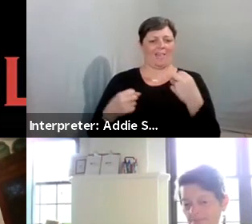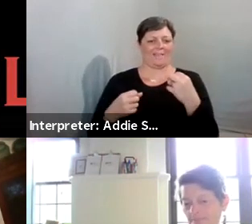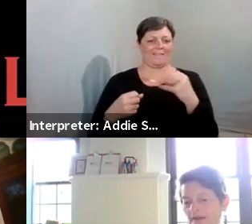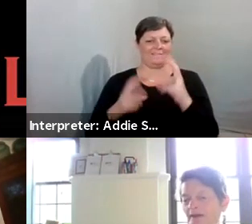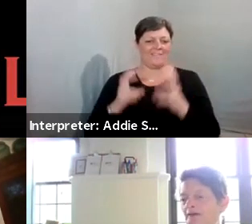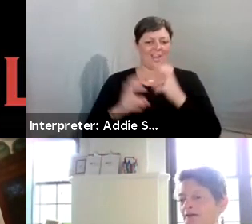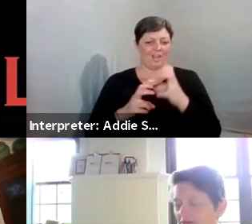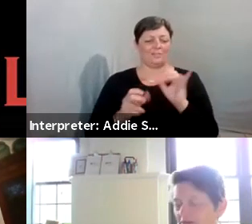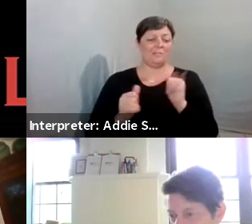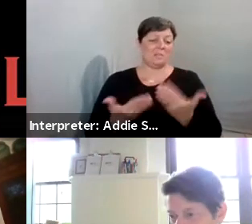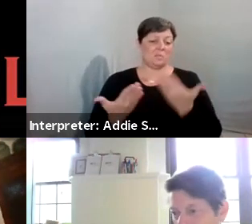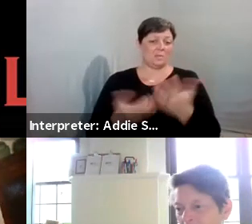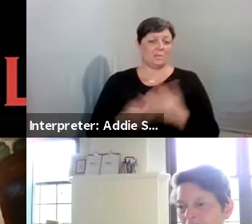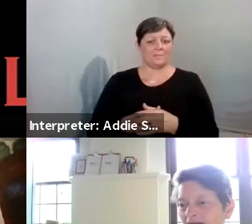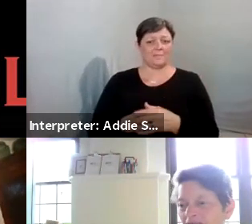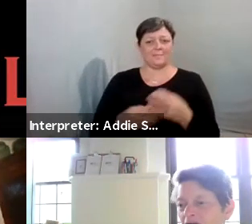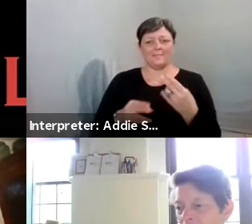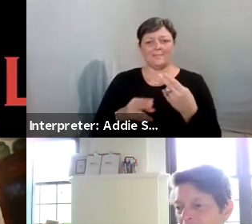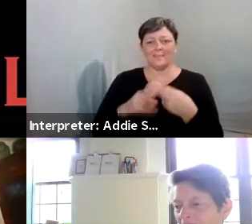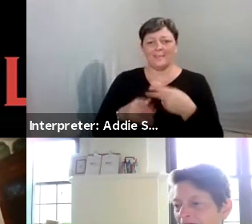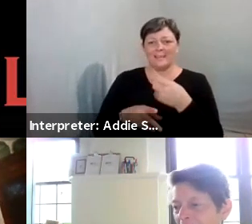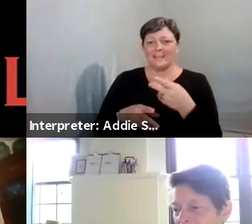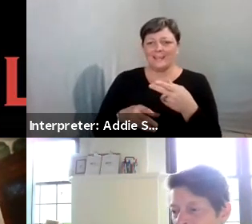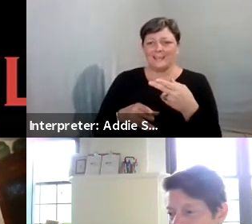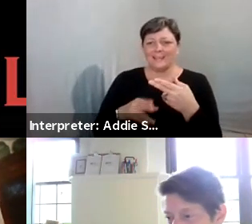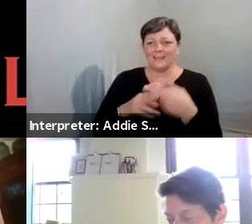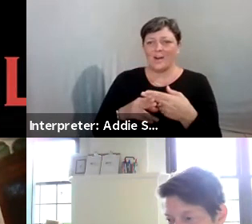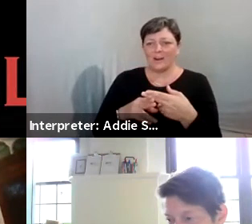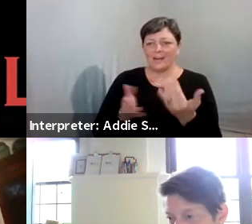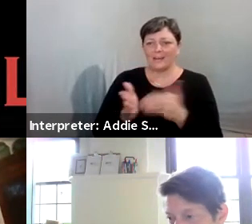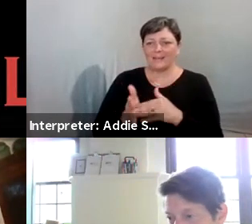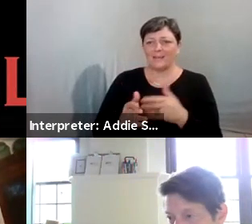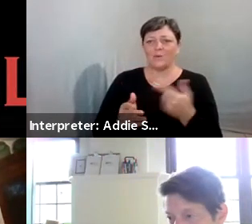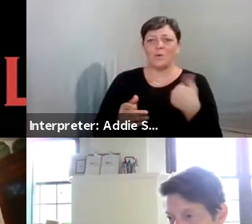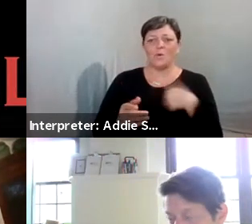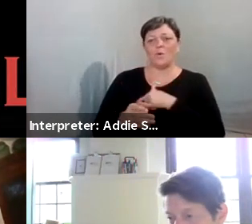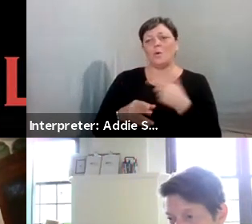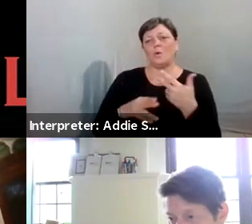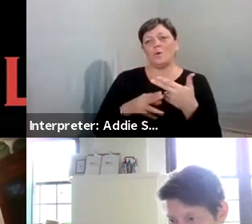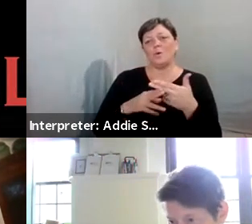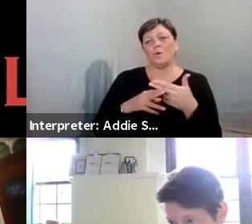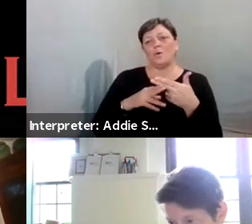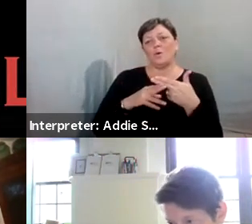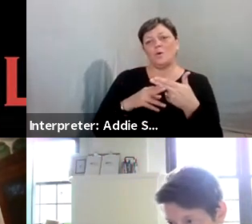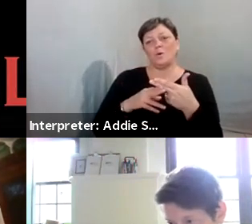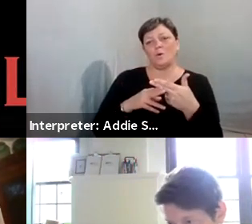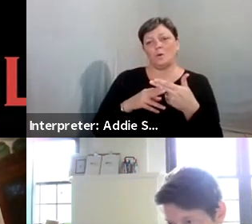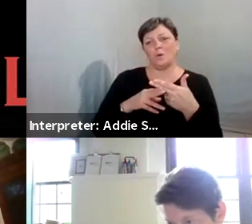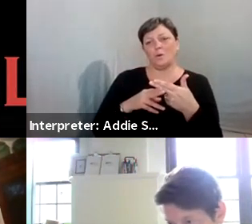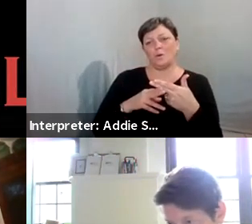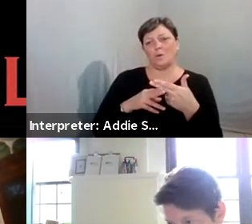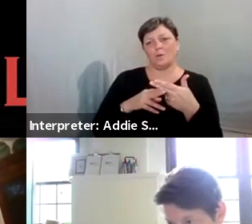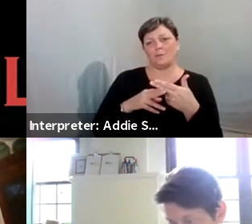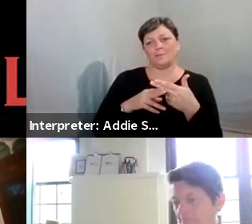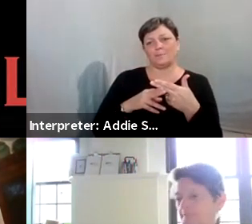anyway. What did you call your events? Can you say that again? We've just had people that we